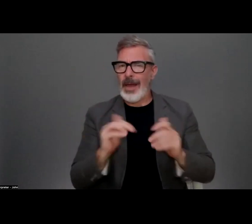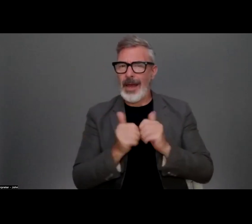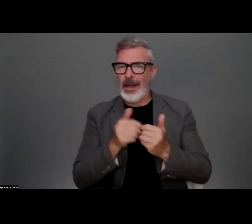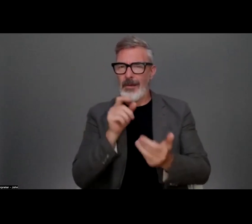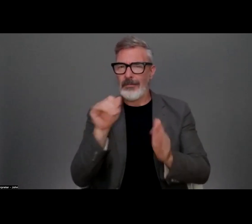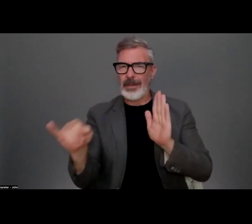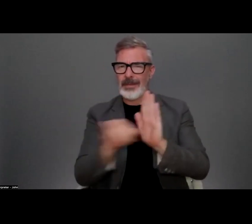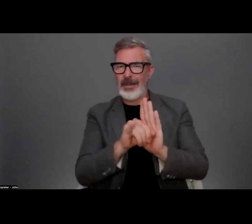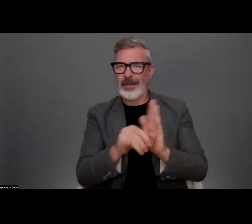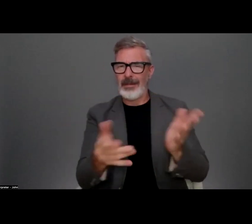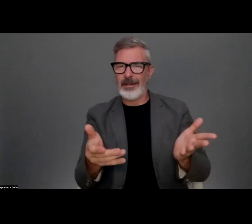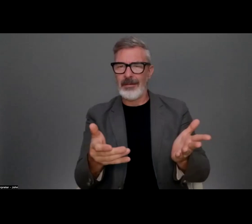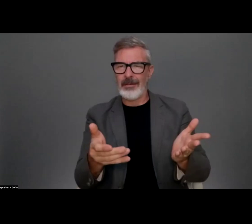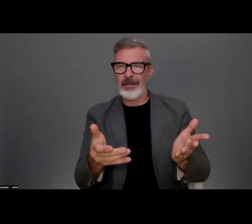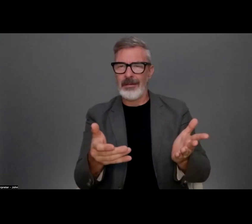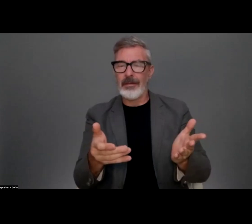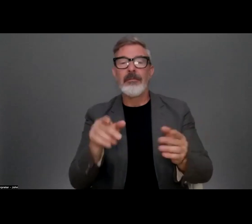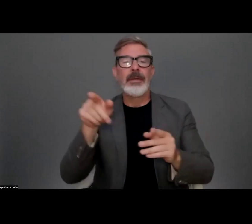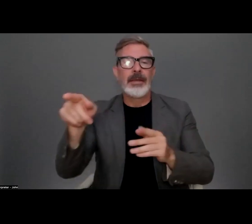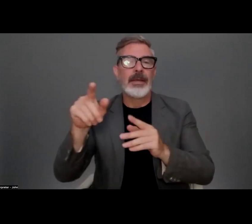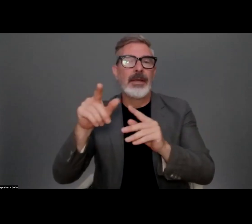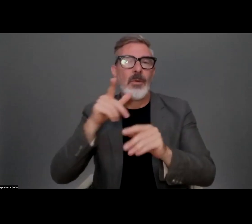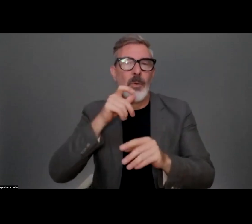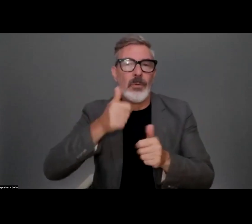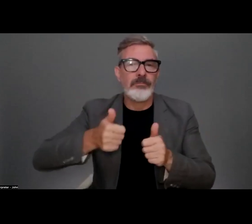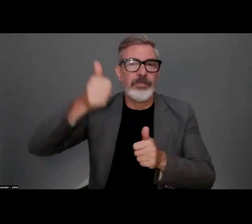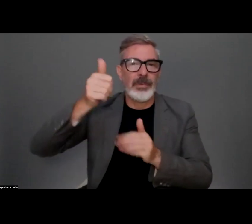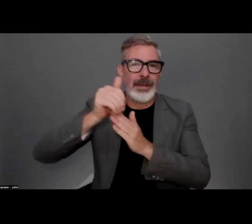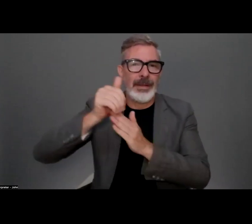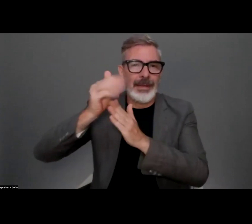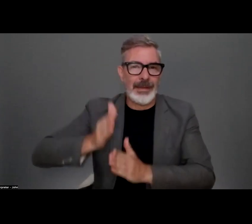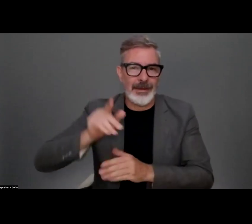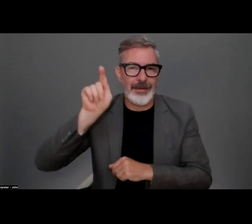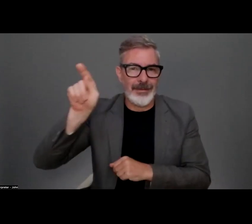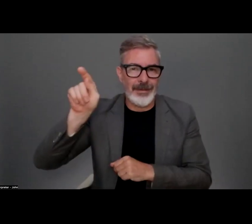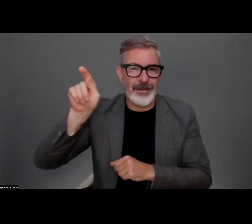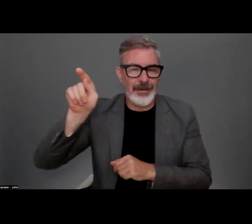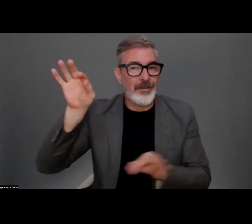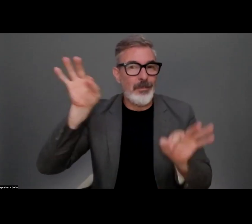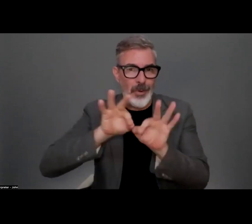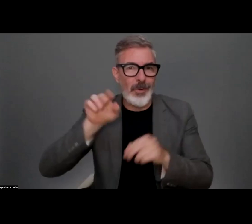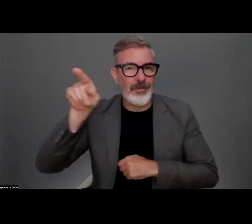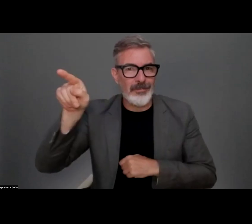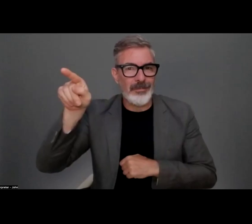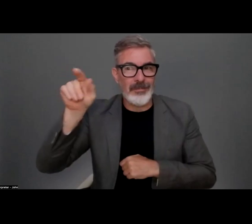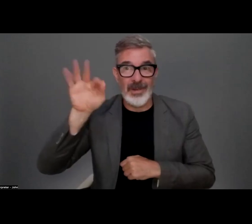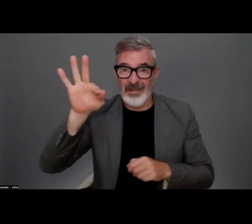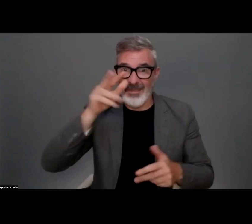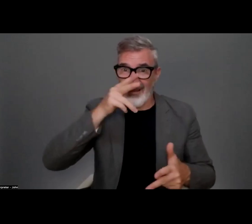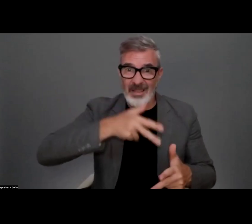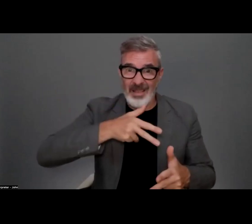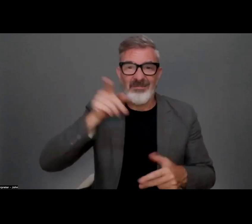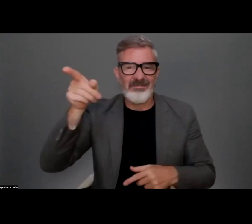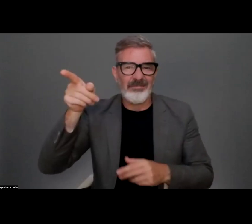leader. Not the players, but the team leader. That's kind of a profound statement, and it almost puts a